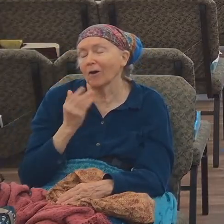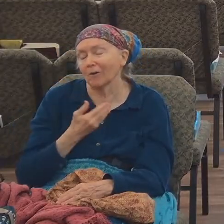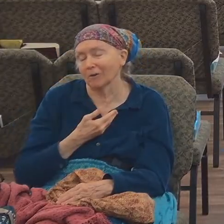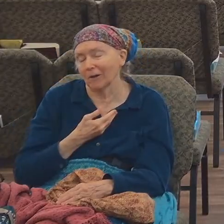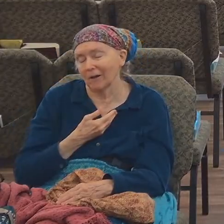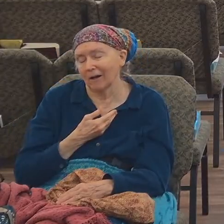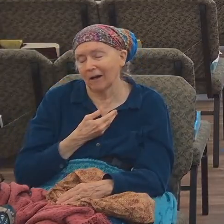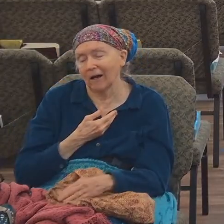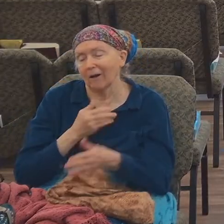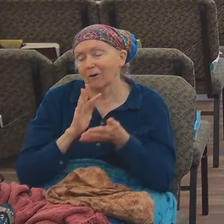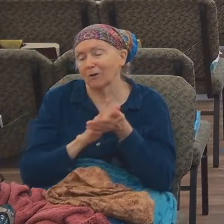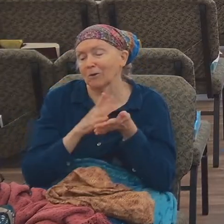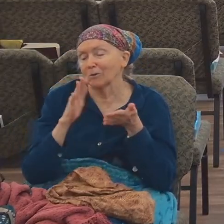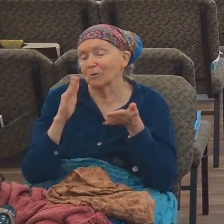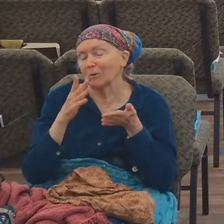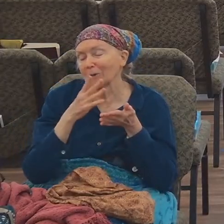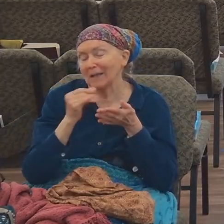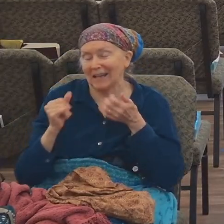and joy.